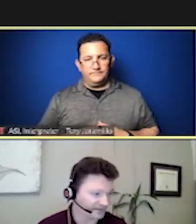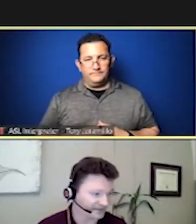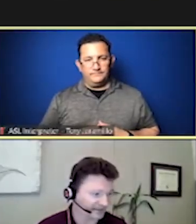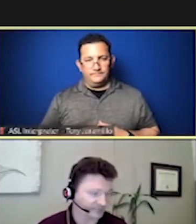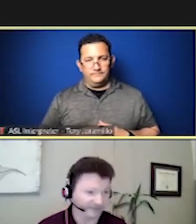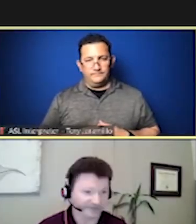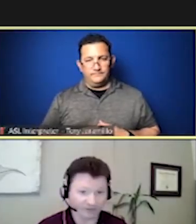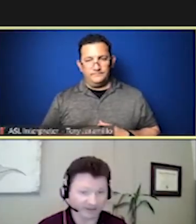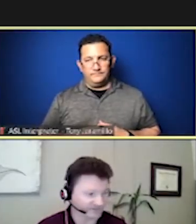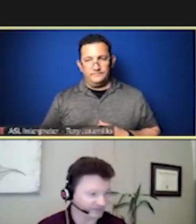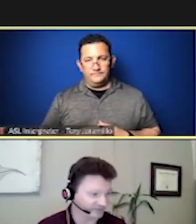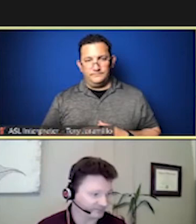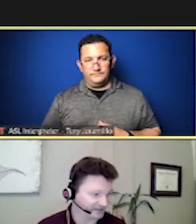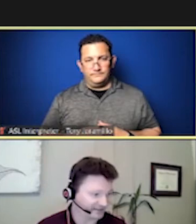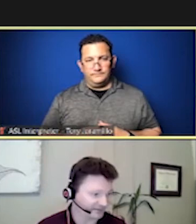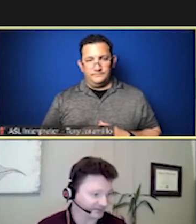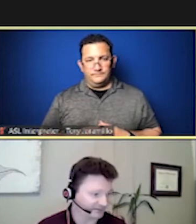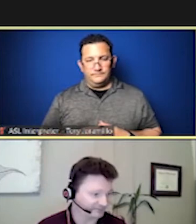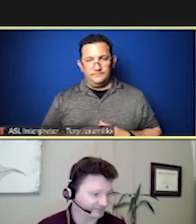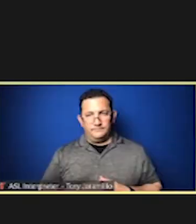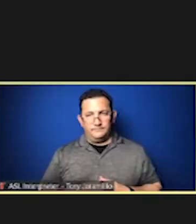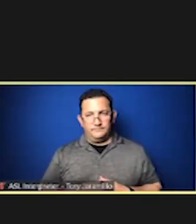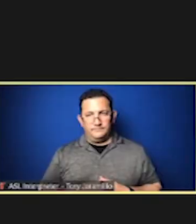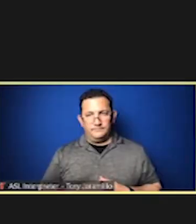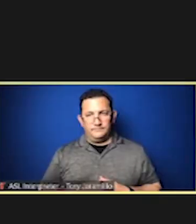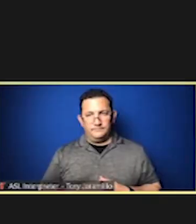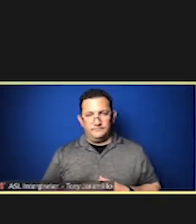I'm going to take my video off so it plays better.